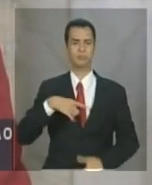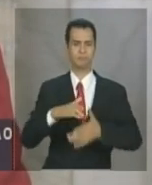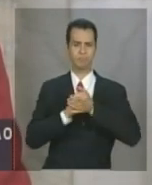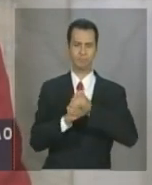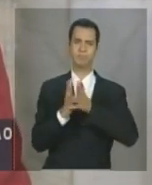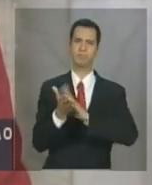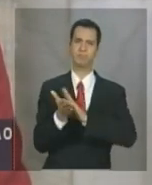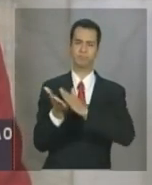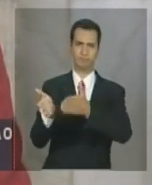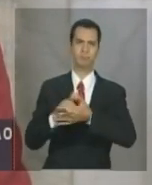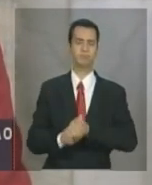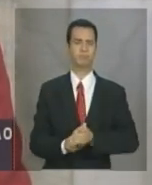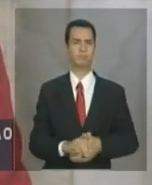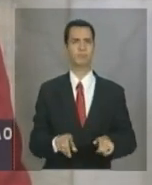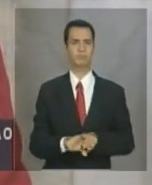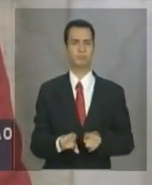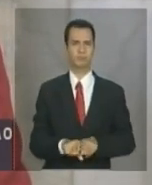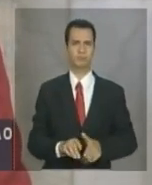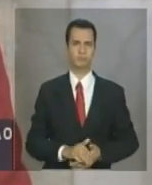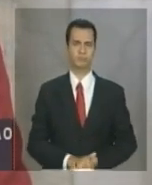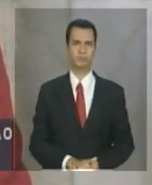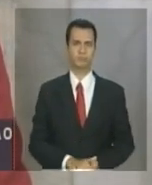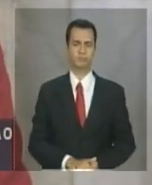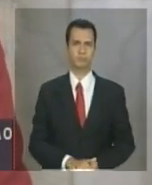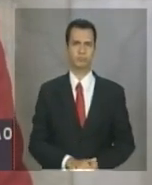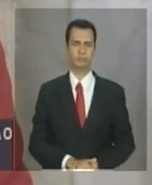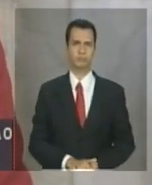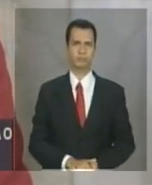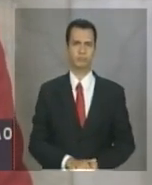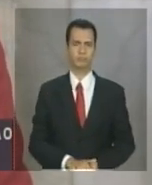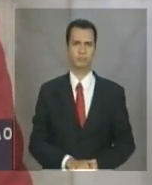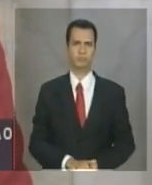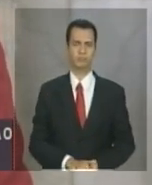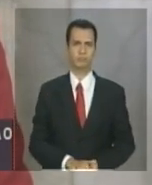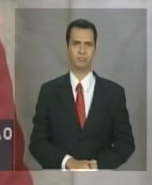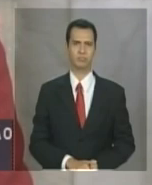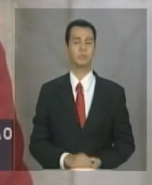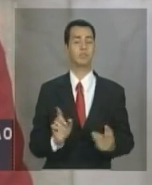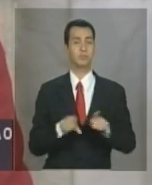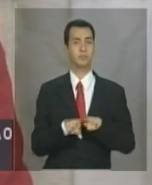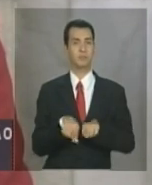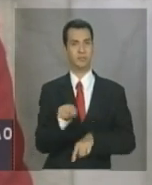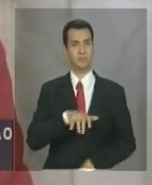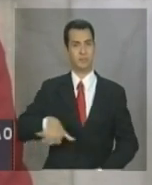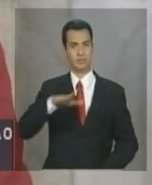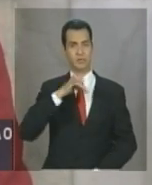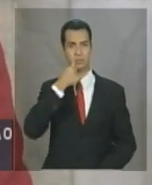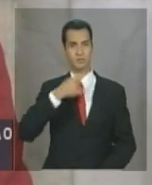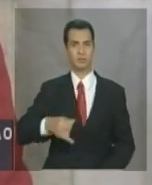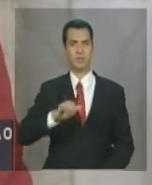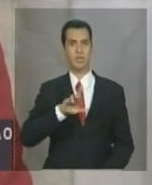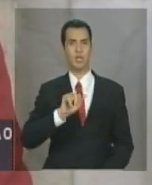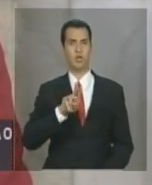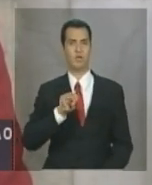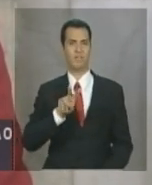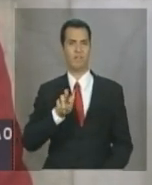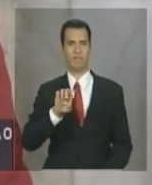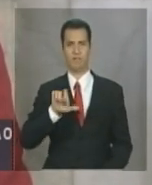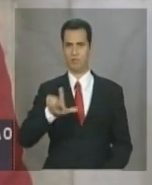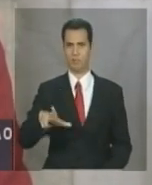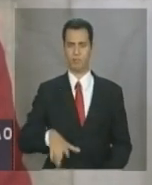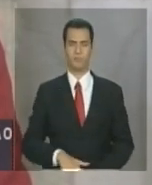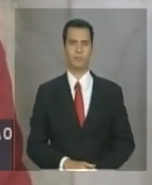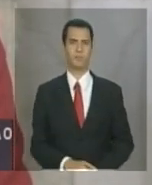to President Obama, is yet another area to be highlighted for cooperation. E em energias renováveis. And more particularly, renewable sources of